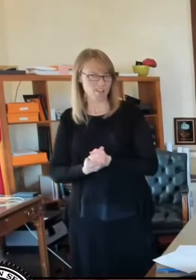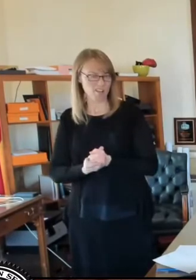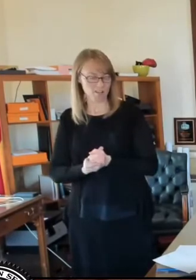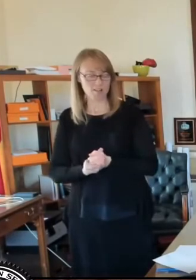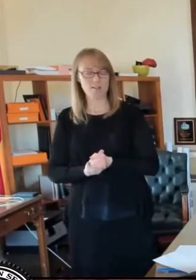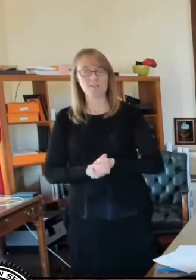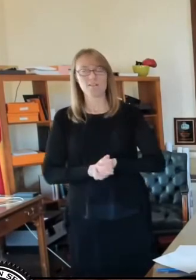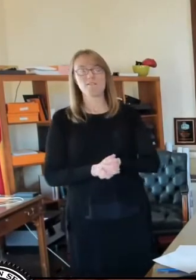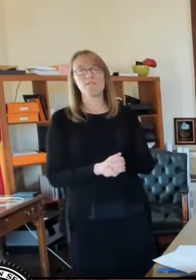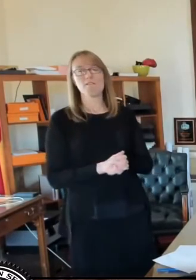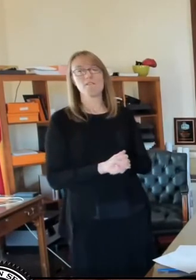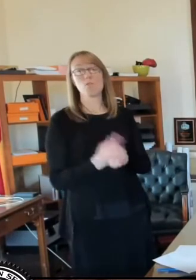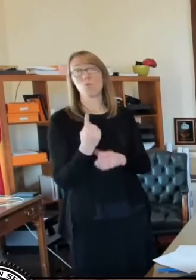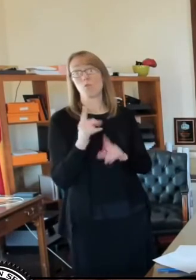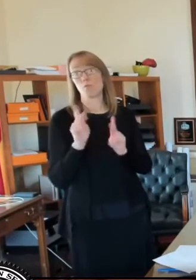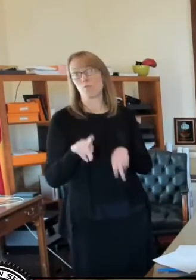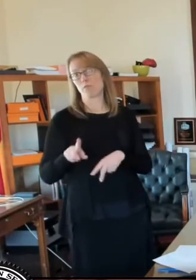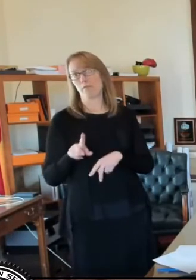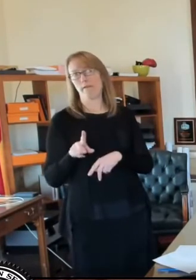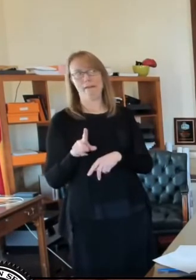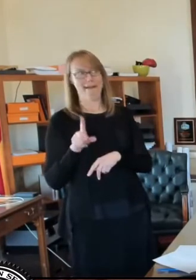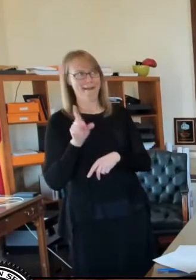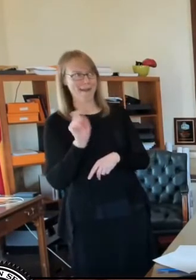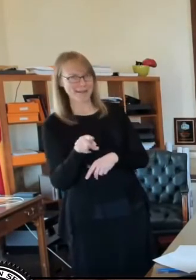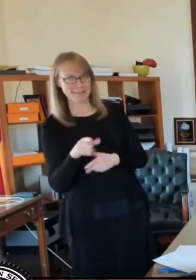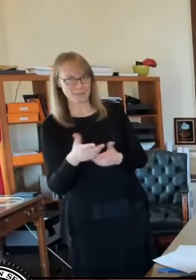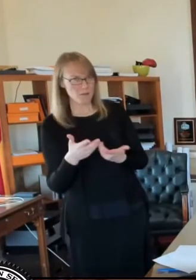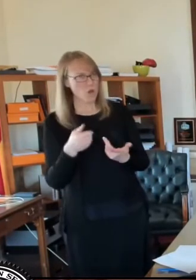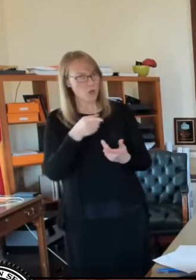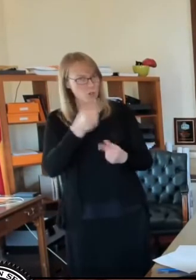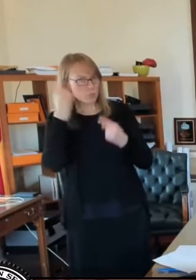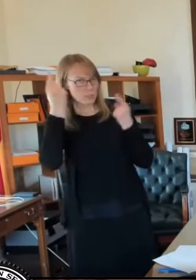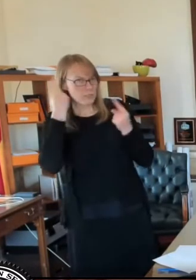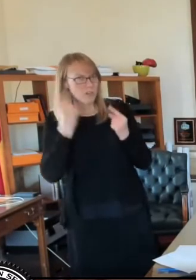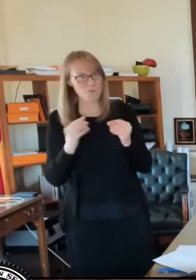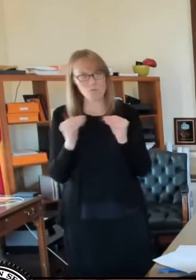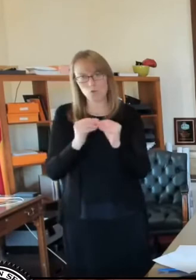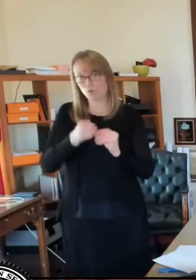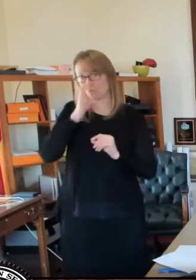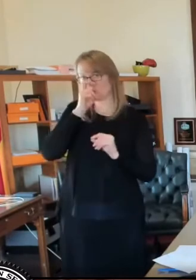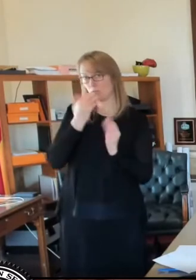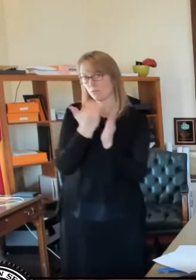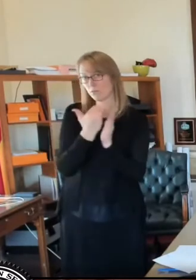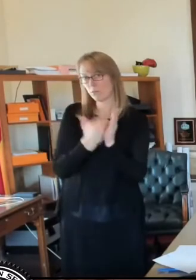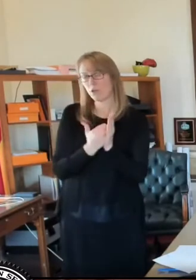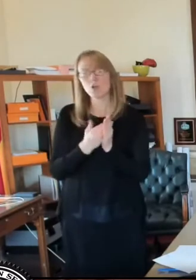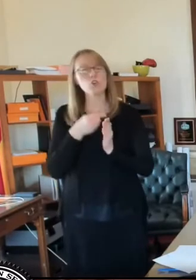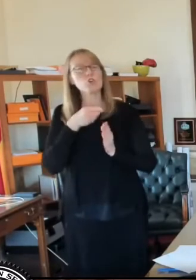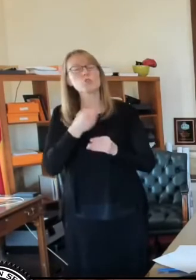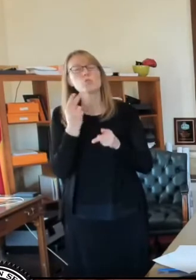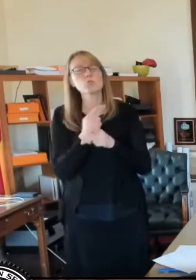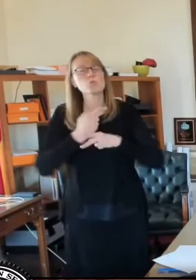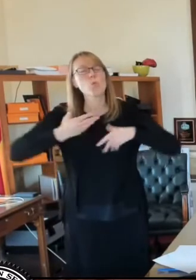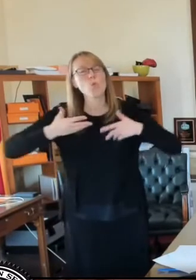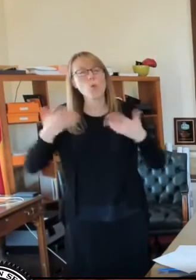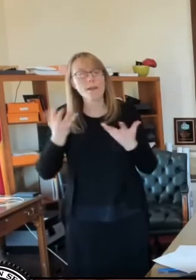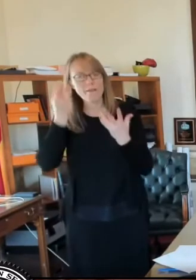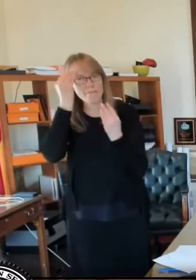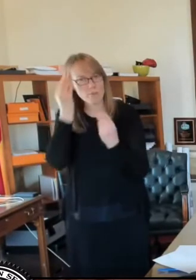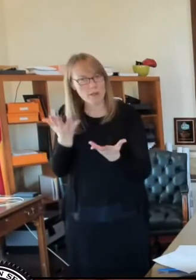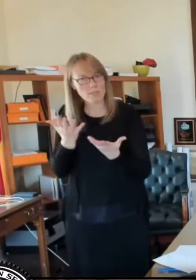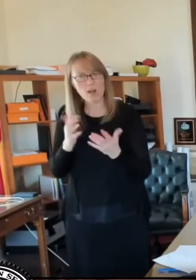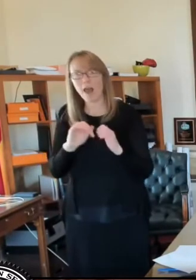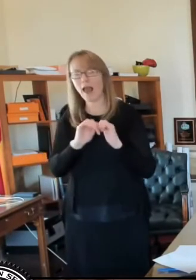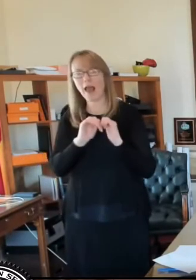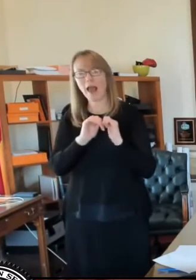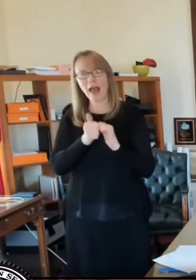about when you're considering additional restrictions or mitigation strategies, what kind of data and metrics the city